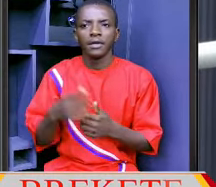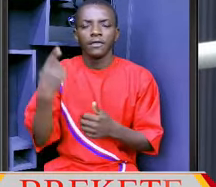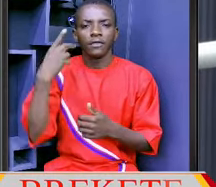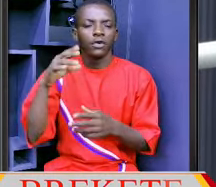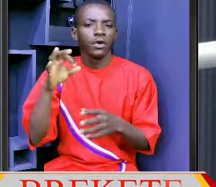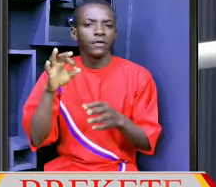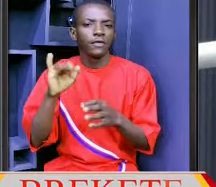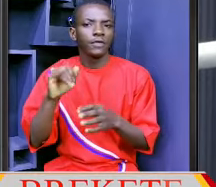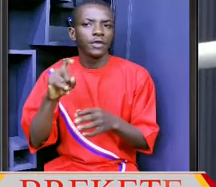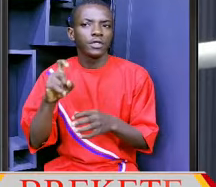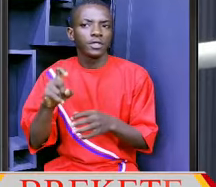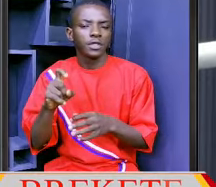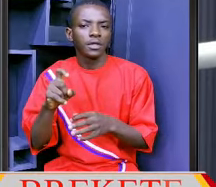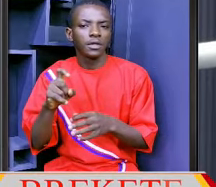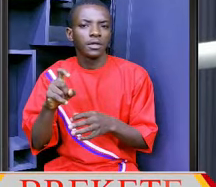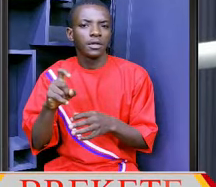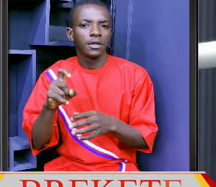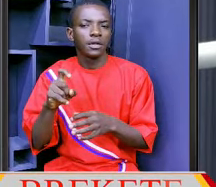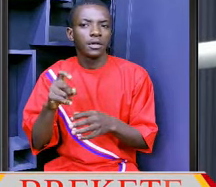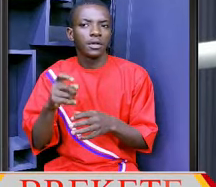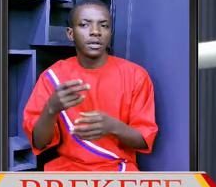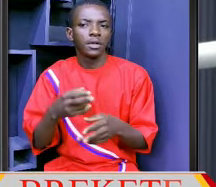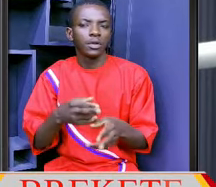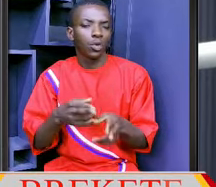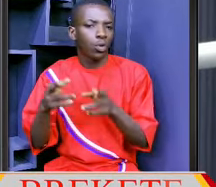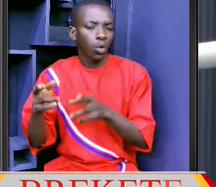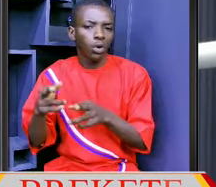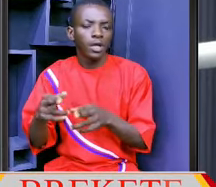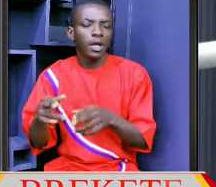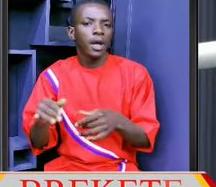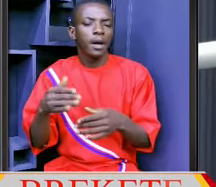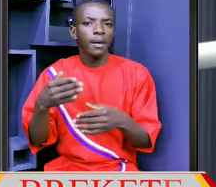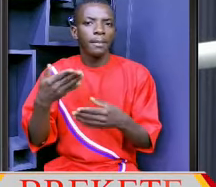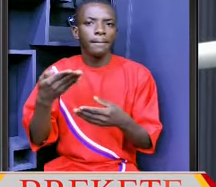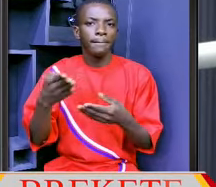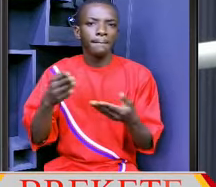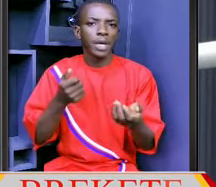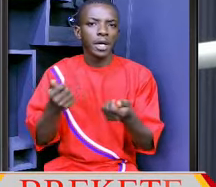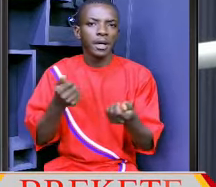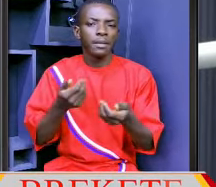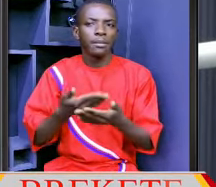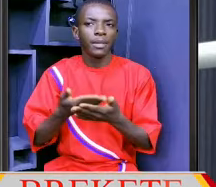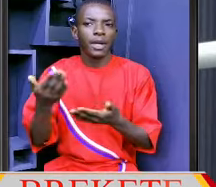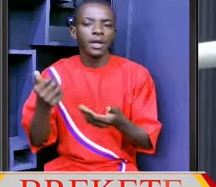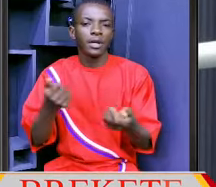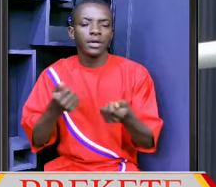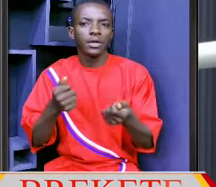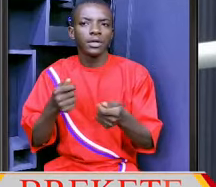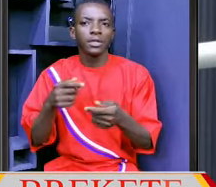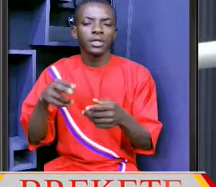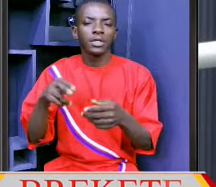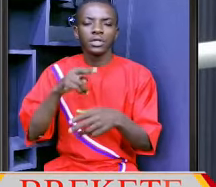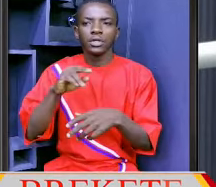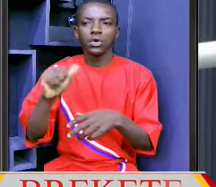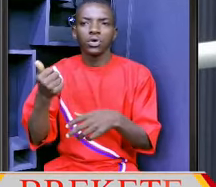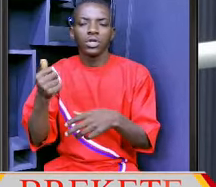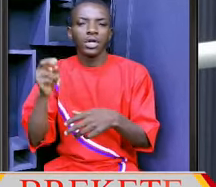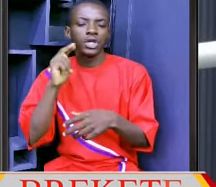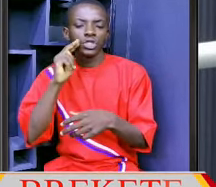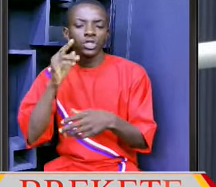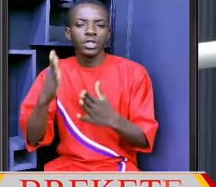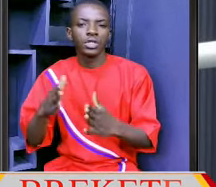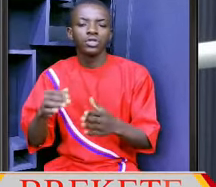Instead of fixing the road, they are buying a car that can withstand the road. Then the rest of Nigerians should